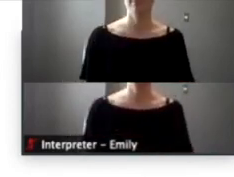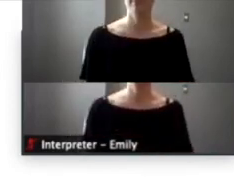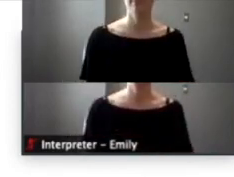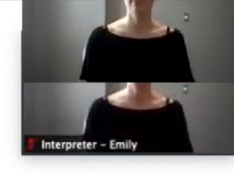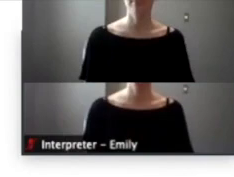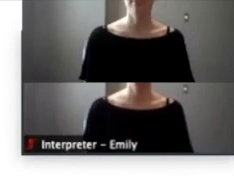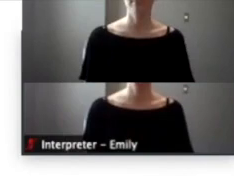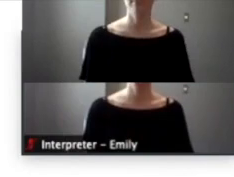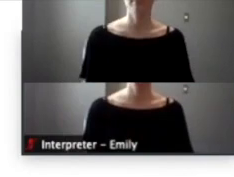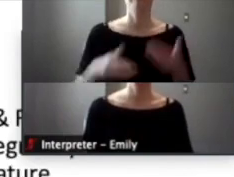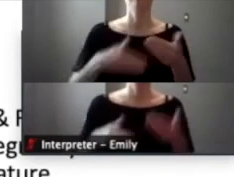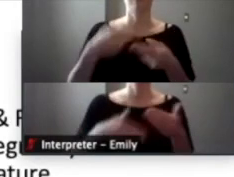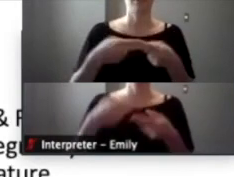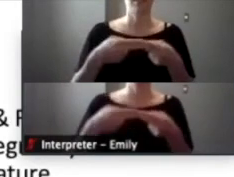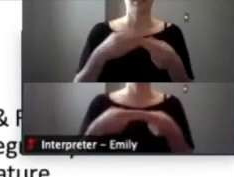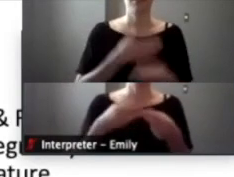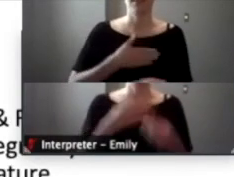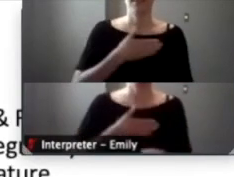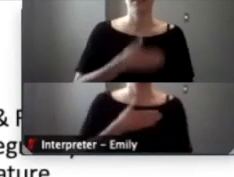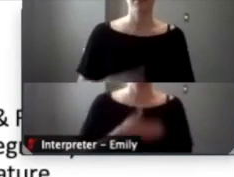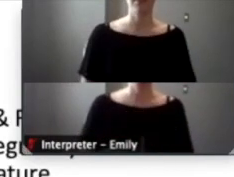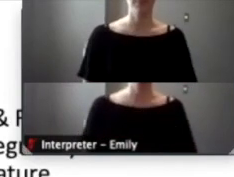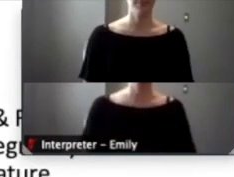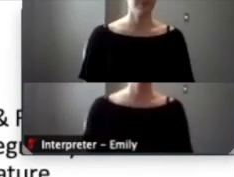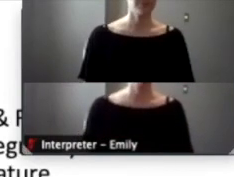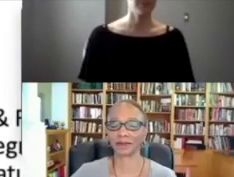Next slide, please.